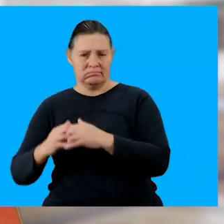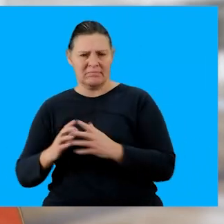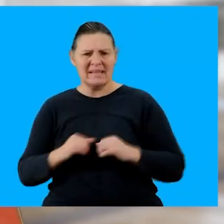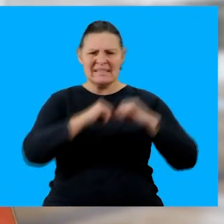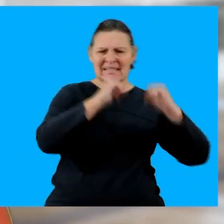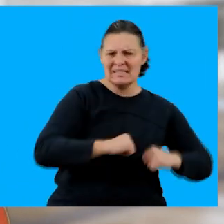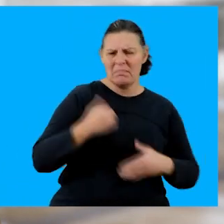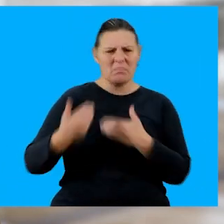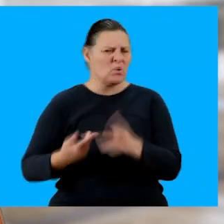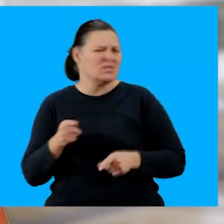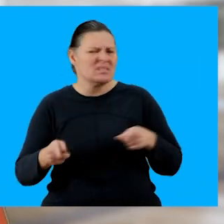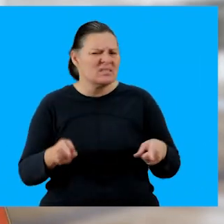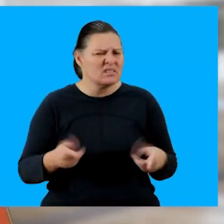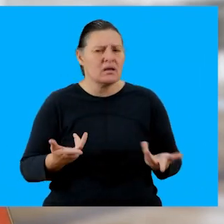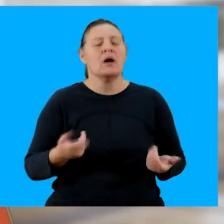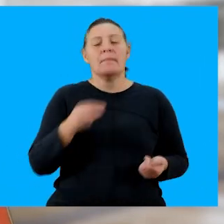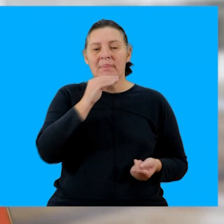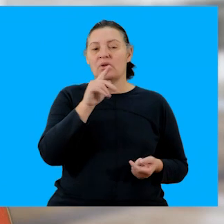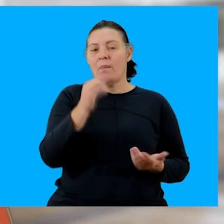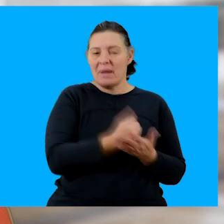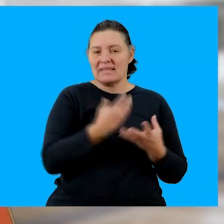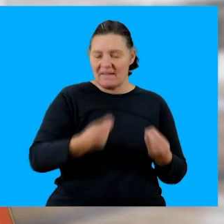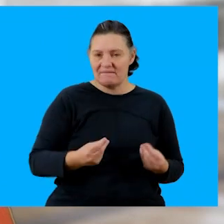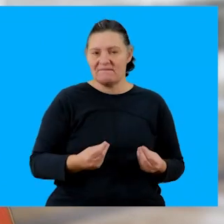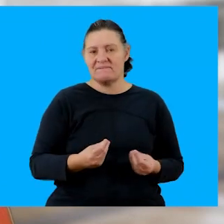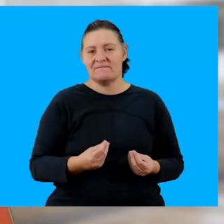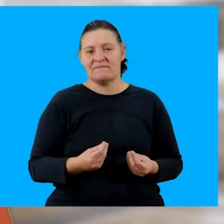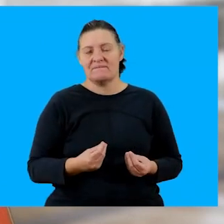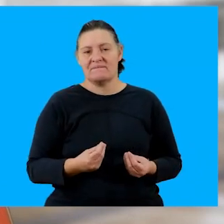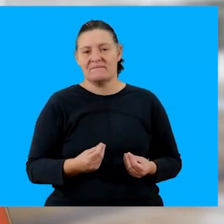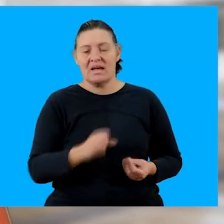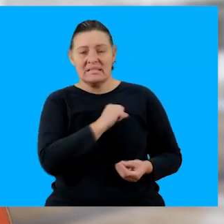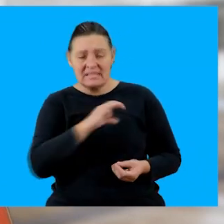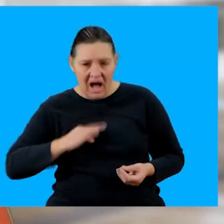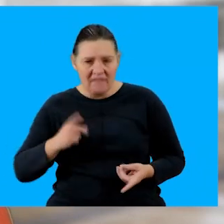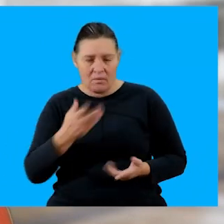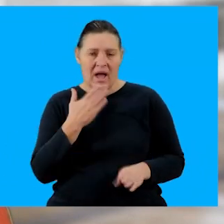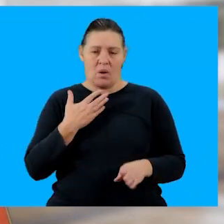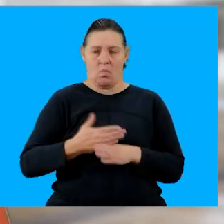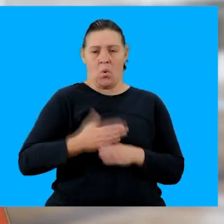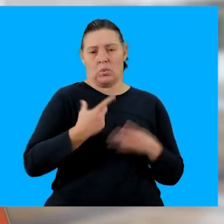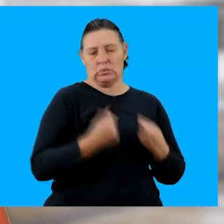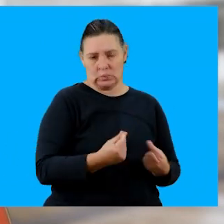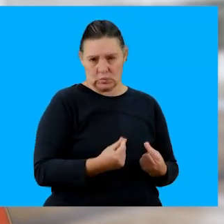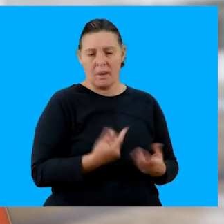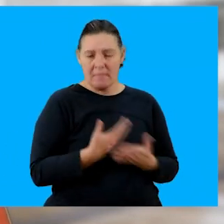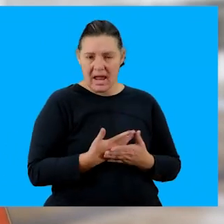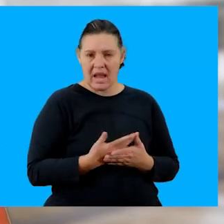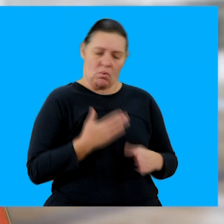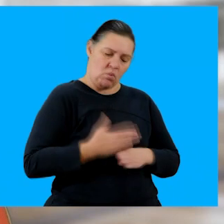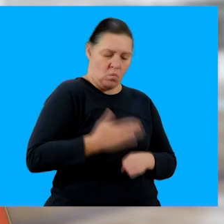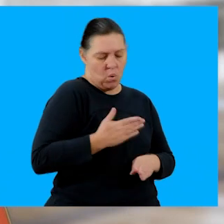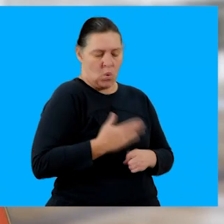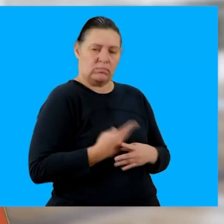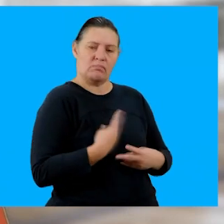of systems and processes in place, we are referring to you need to have staff that is going to perform duties that are going to be productive in